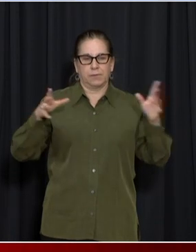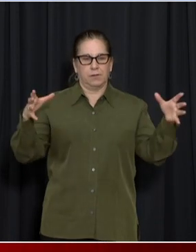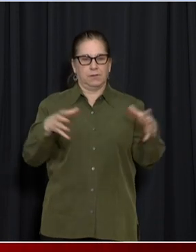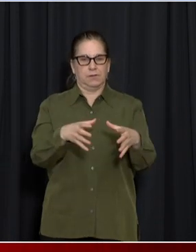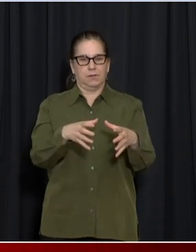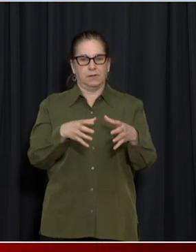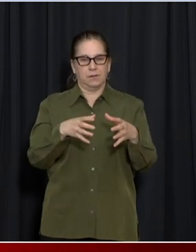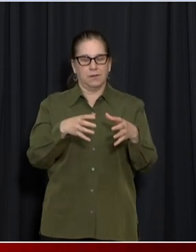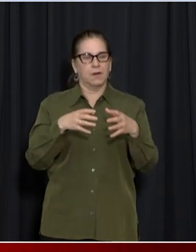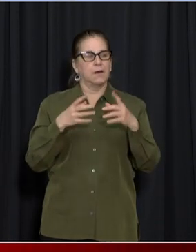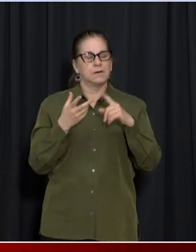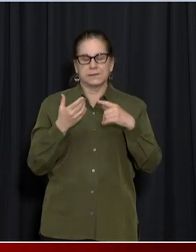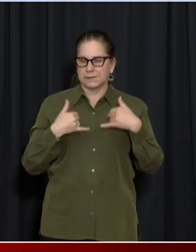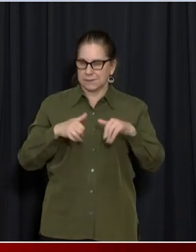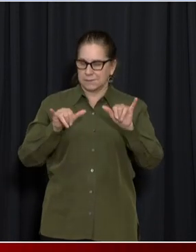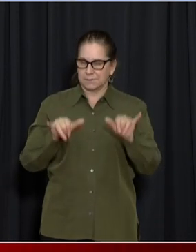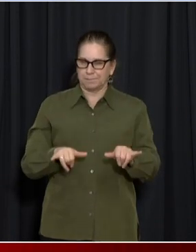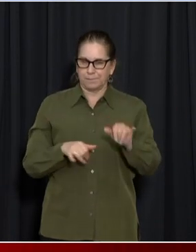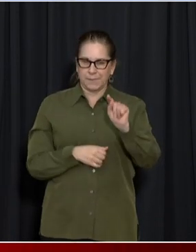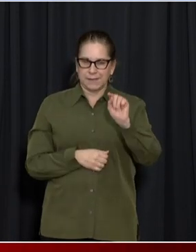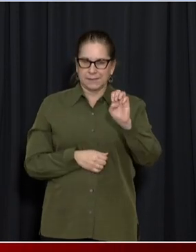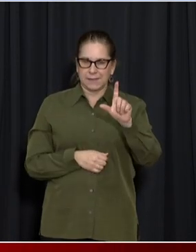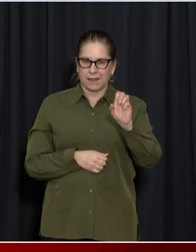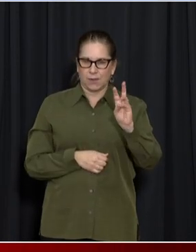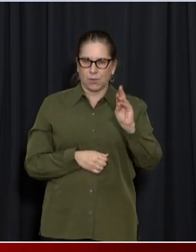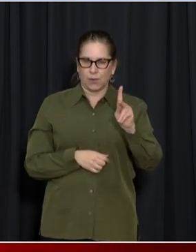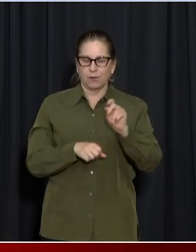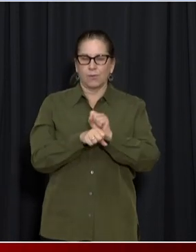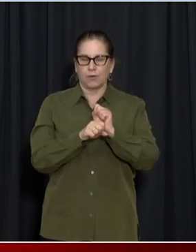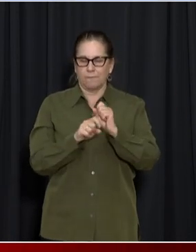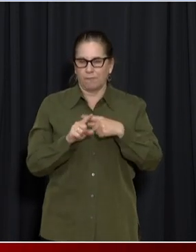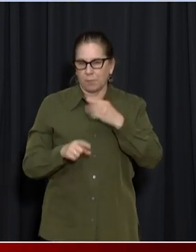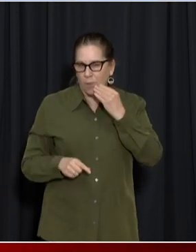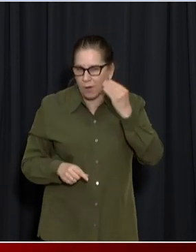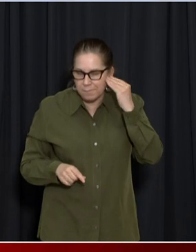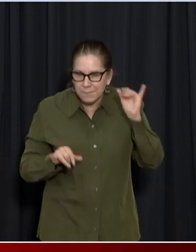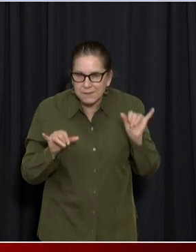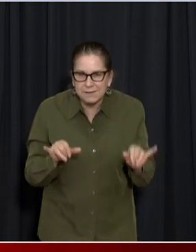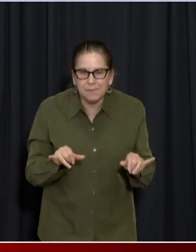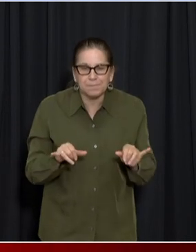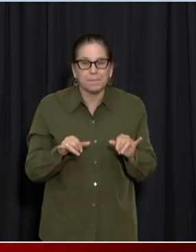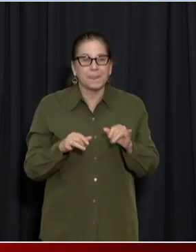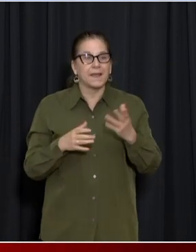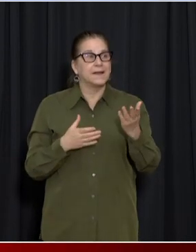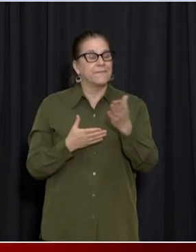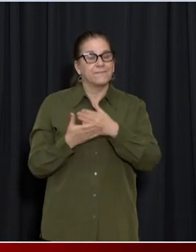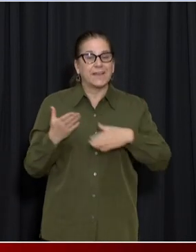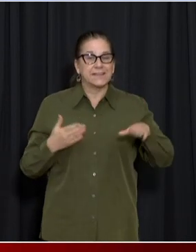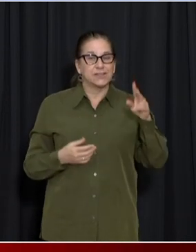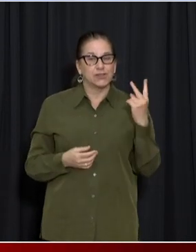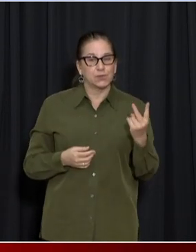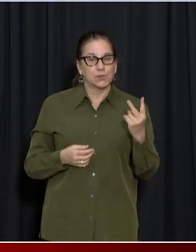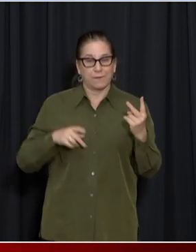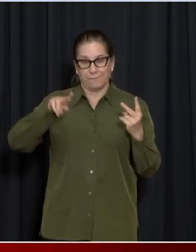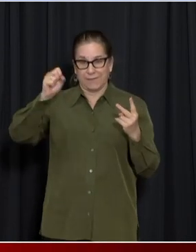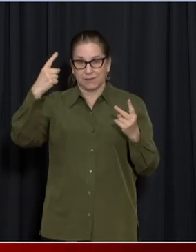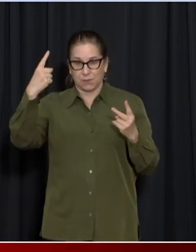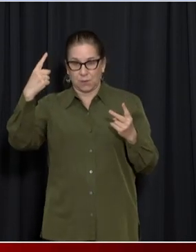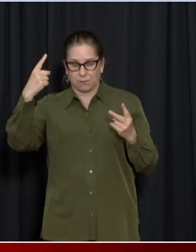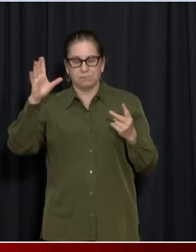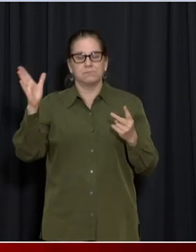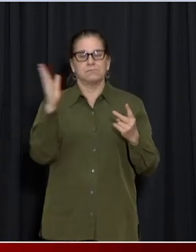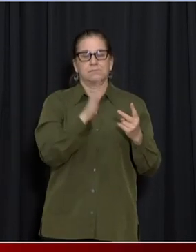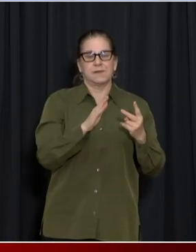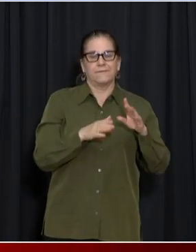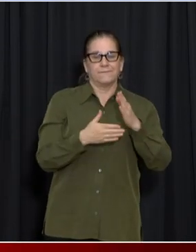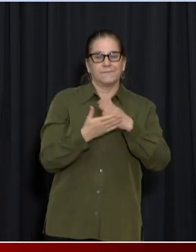merely localized community spread, and at that point we would allow additional activities to resume with strong